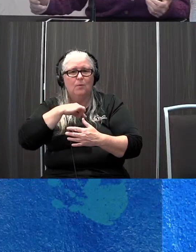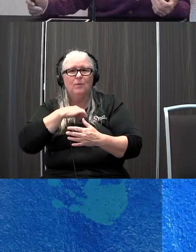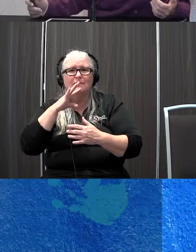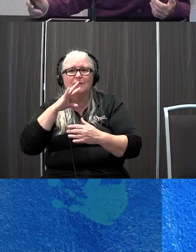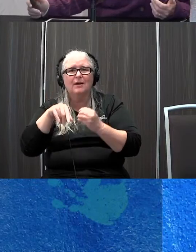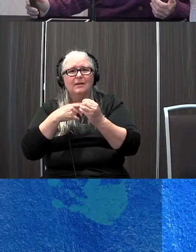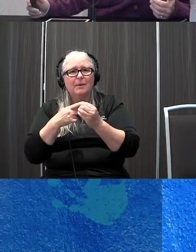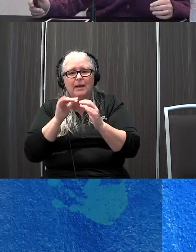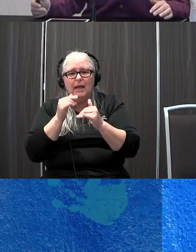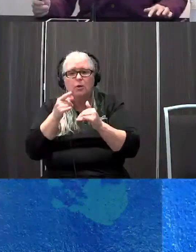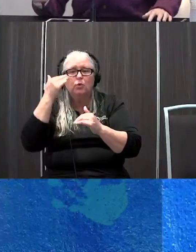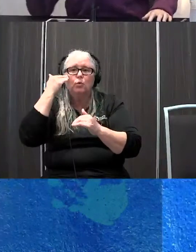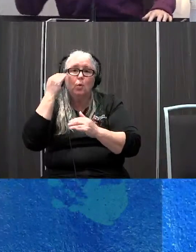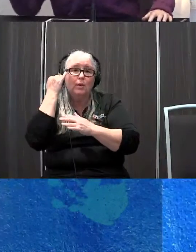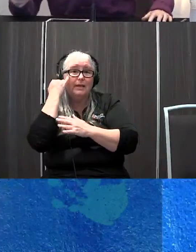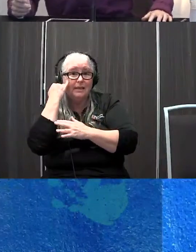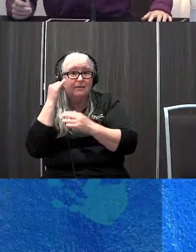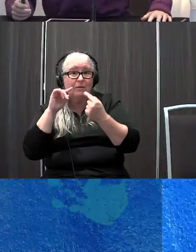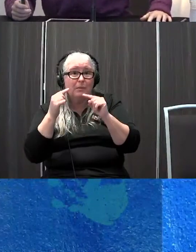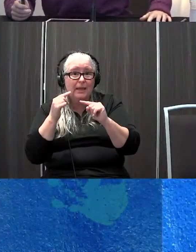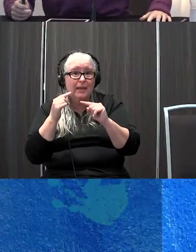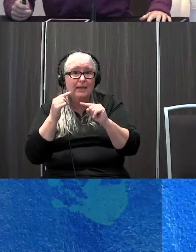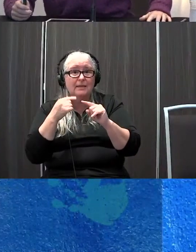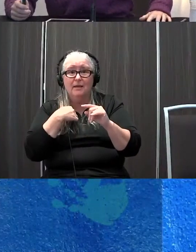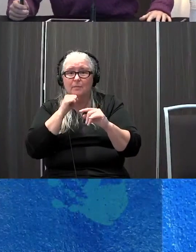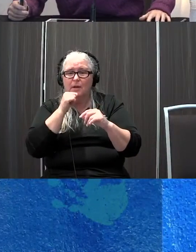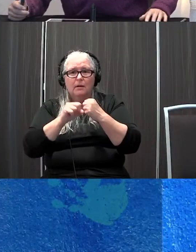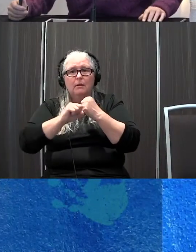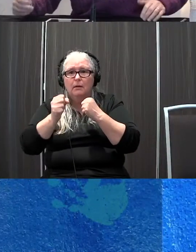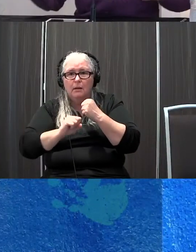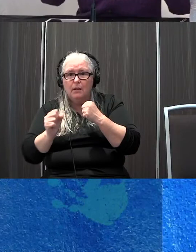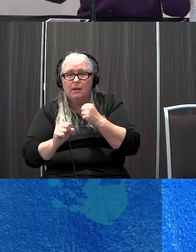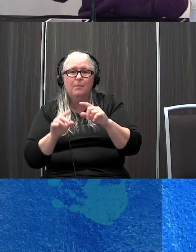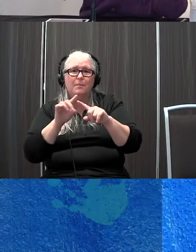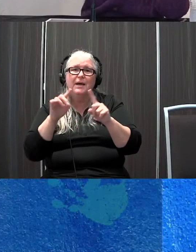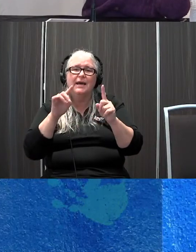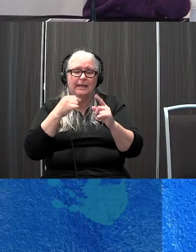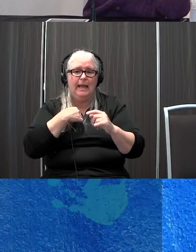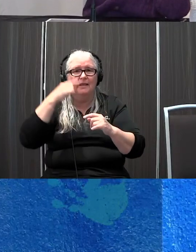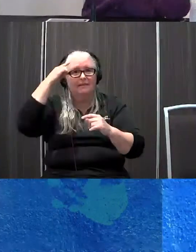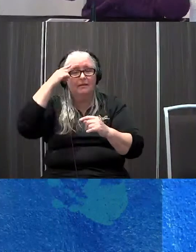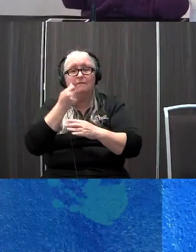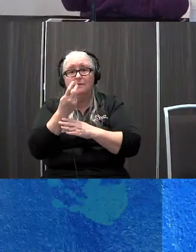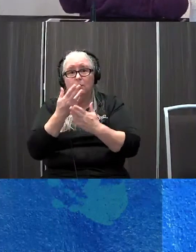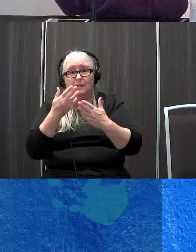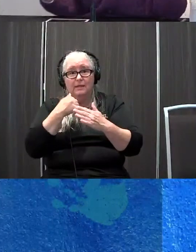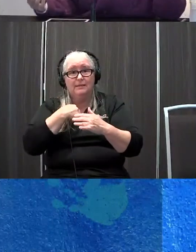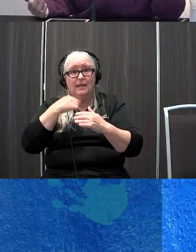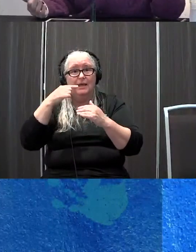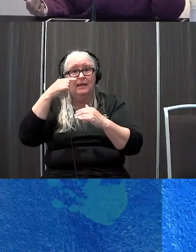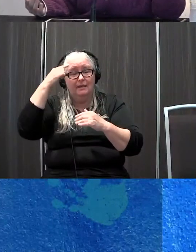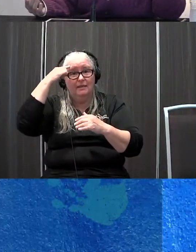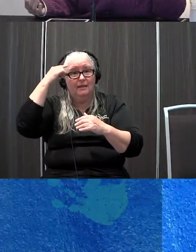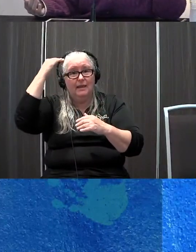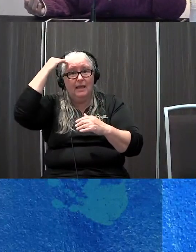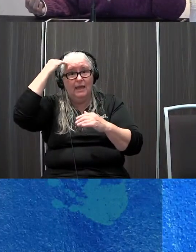know if it's pain, and I'm not going to belabor these real deeply, but I do think there's a few things. I tend to think head to toe if I'm